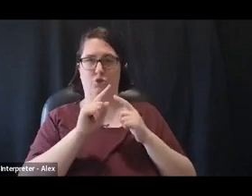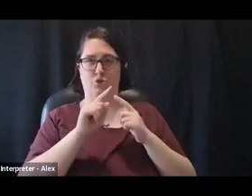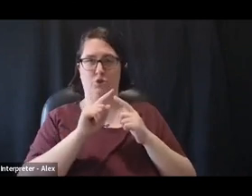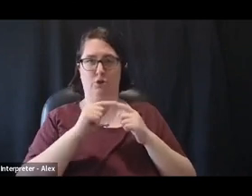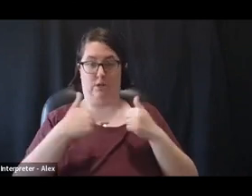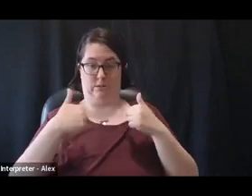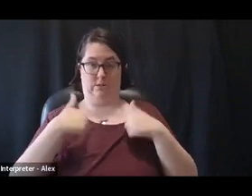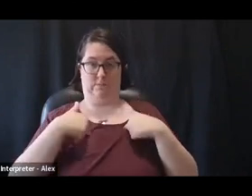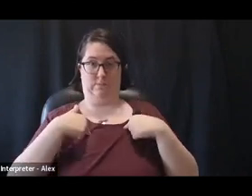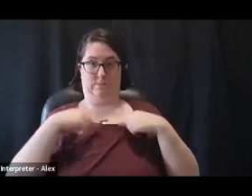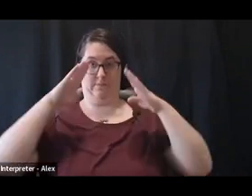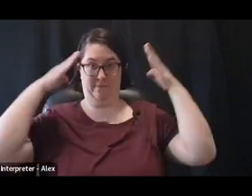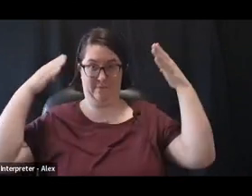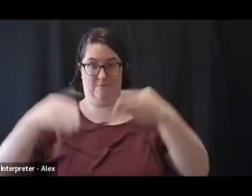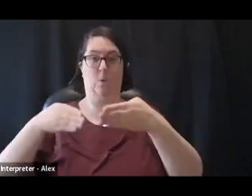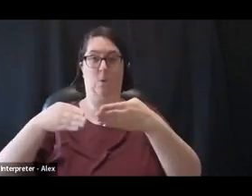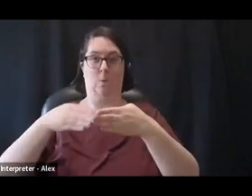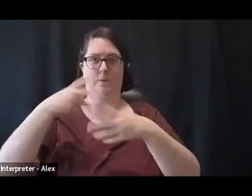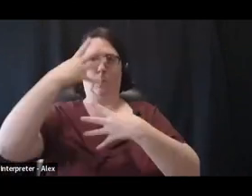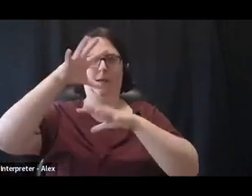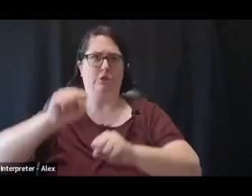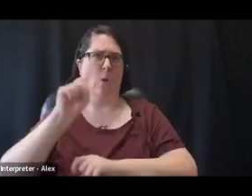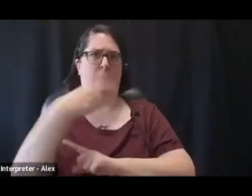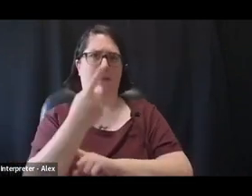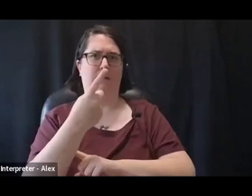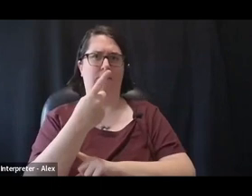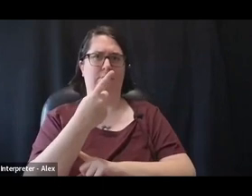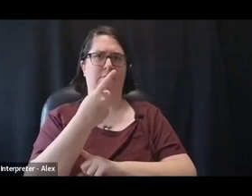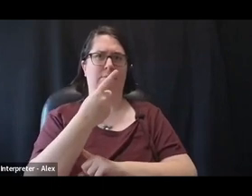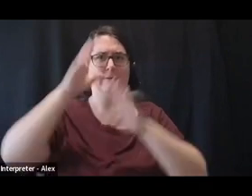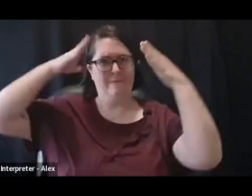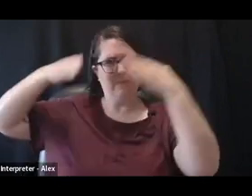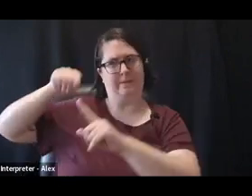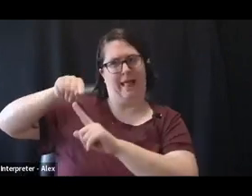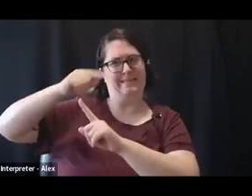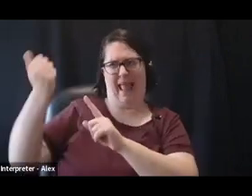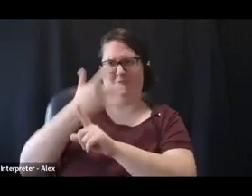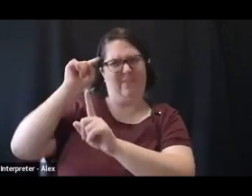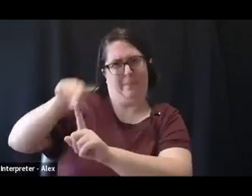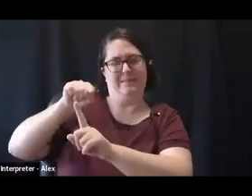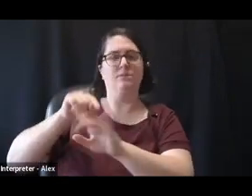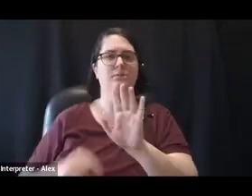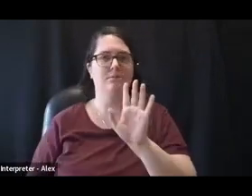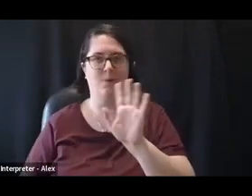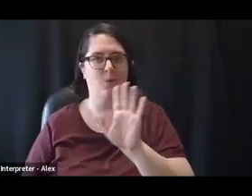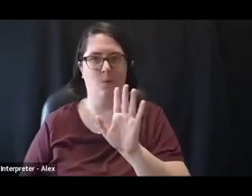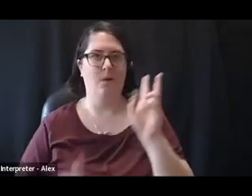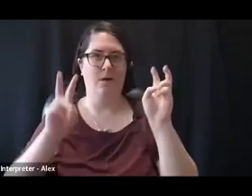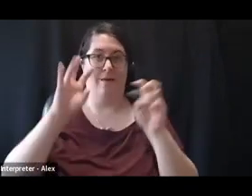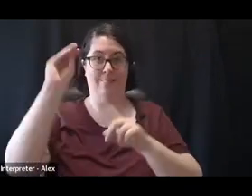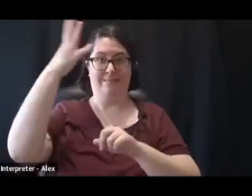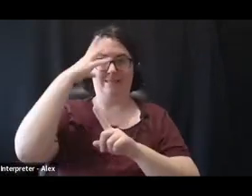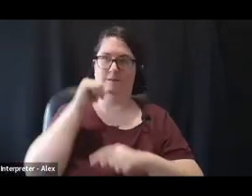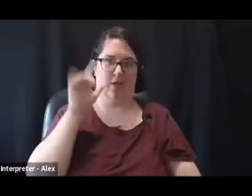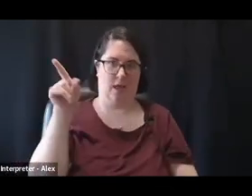on colonization. It's not the sun of everything, because that's not what I want everything that I do and everything that I'm building towards